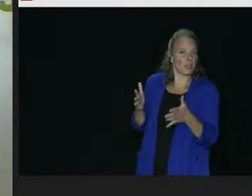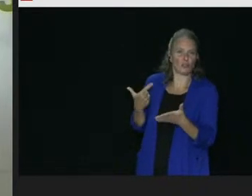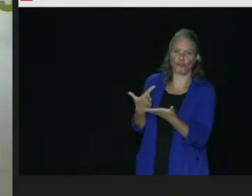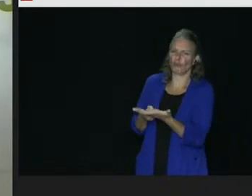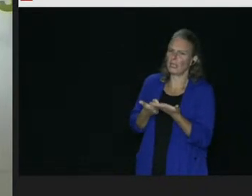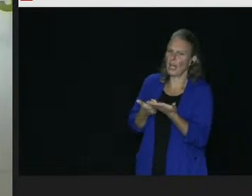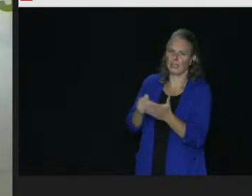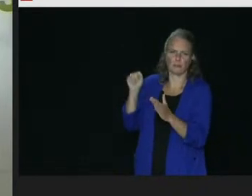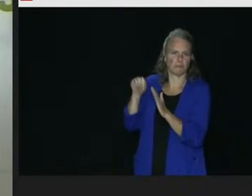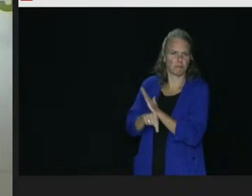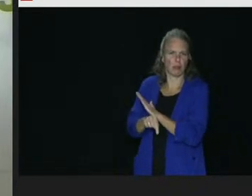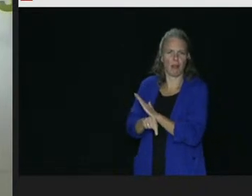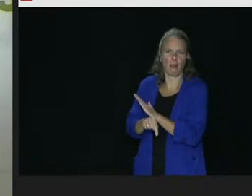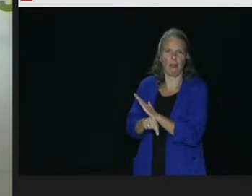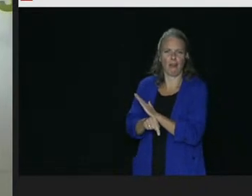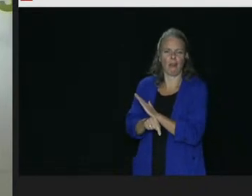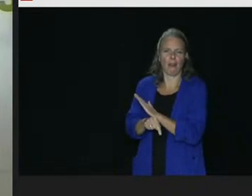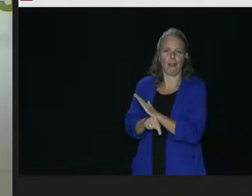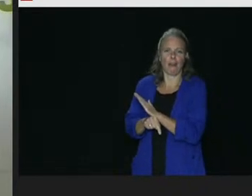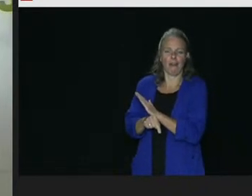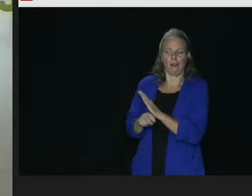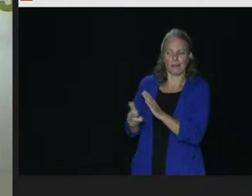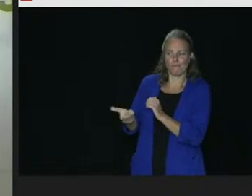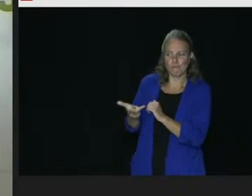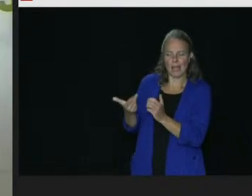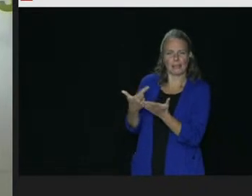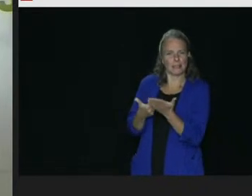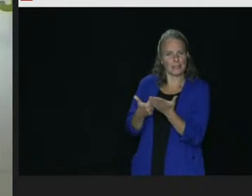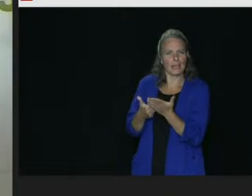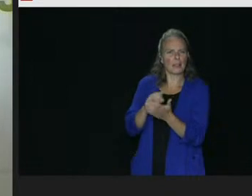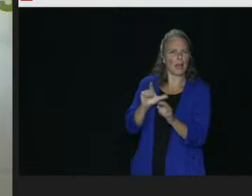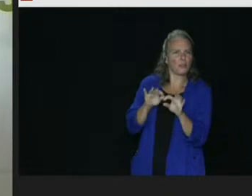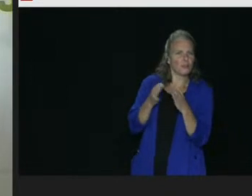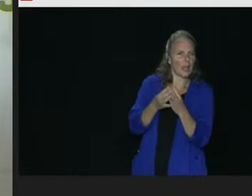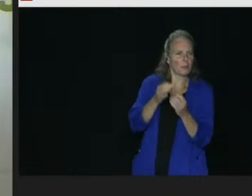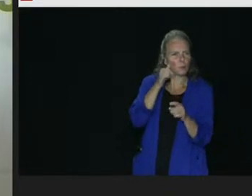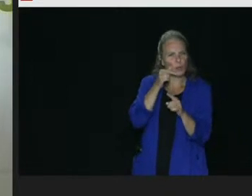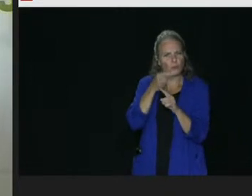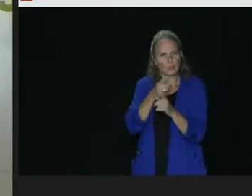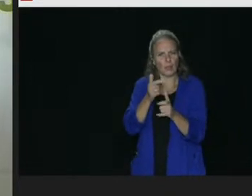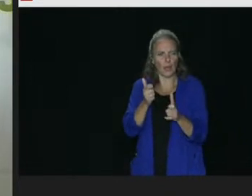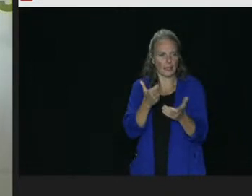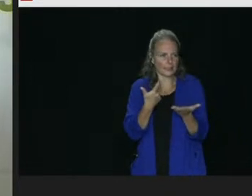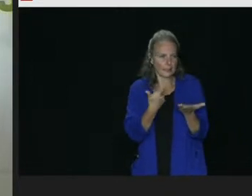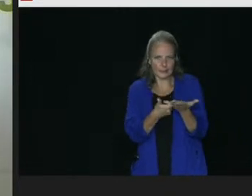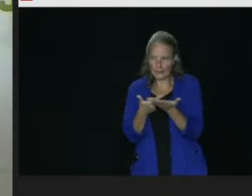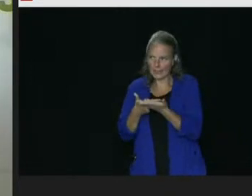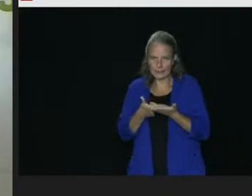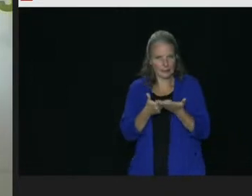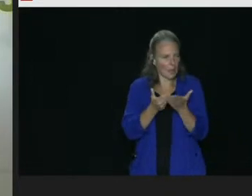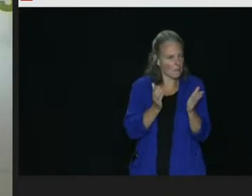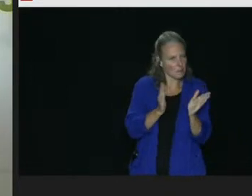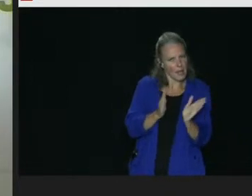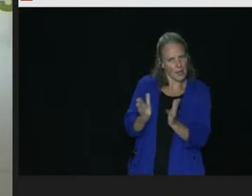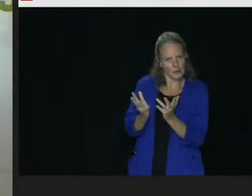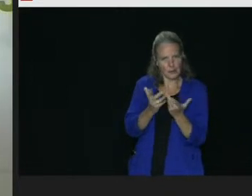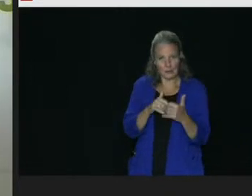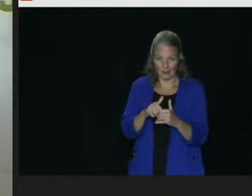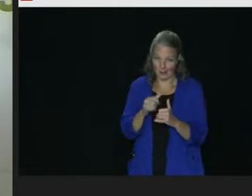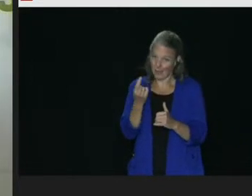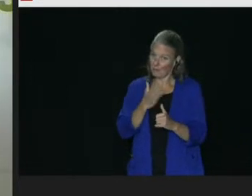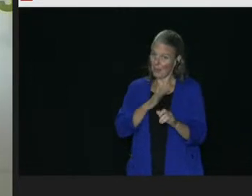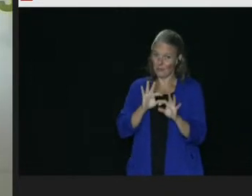with my sort of immediate family members. But all to say is they're all fully